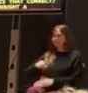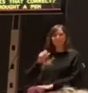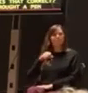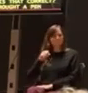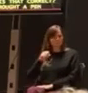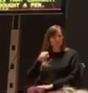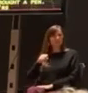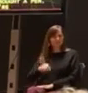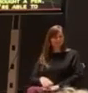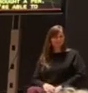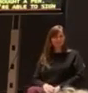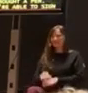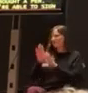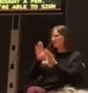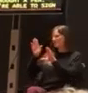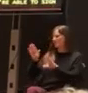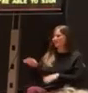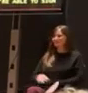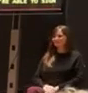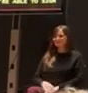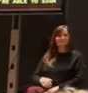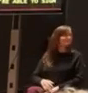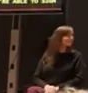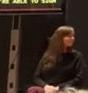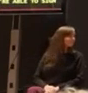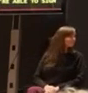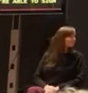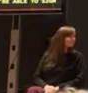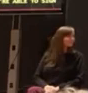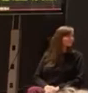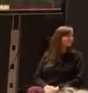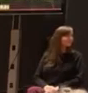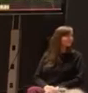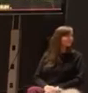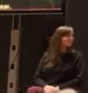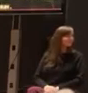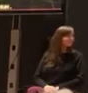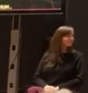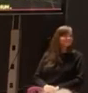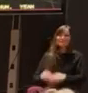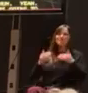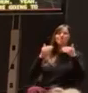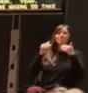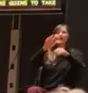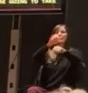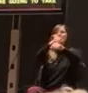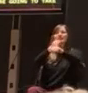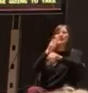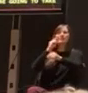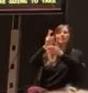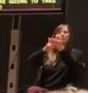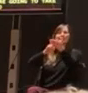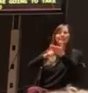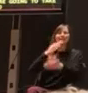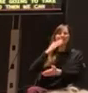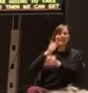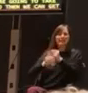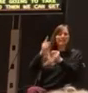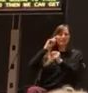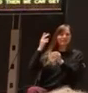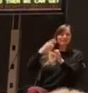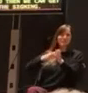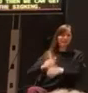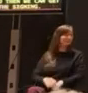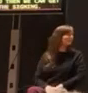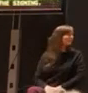Mm-hmm. Yes. Great, yeah. So I think Sora's going to take it away, and then we can get set up for the signing. And thank you all for joining us